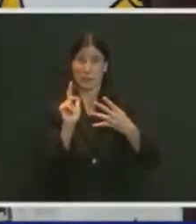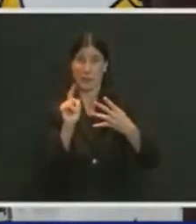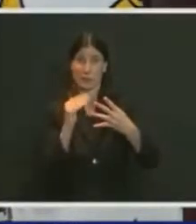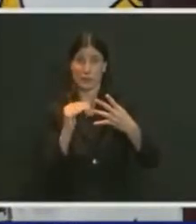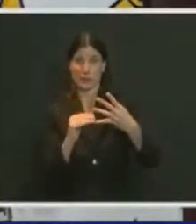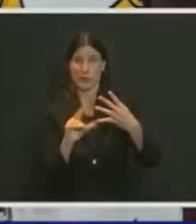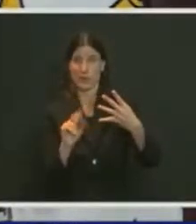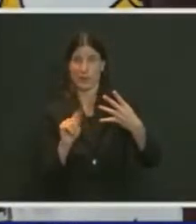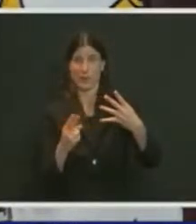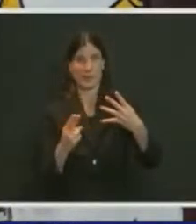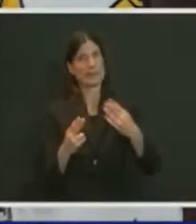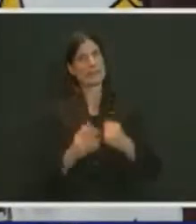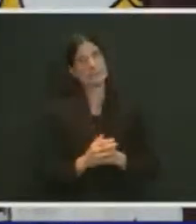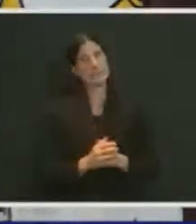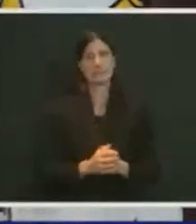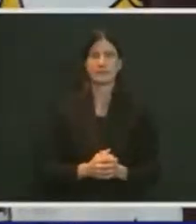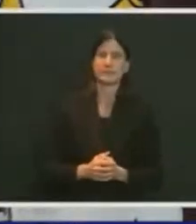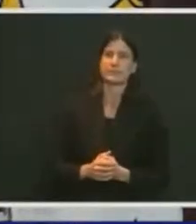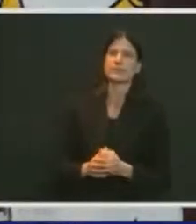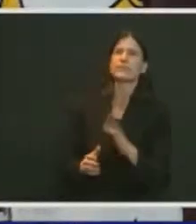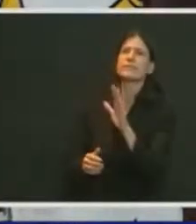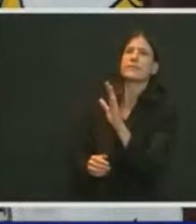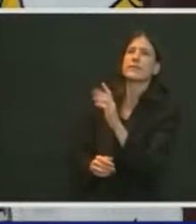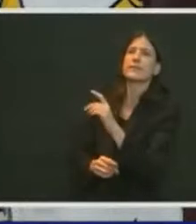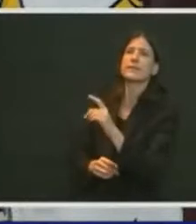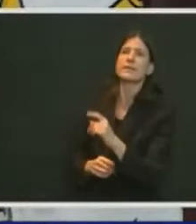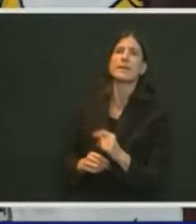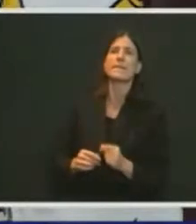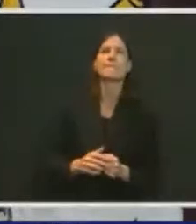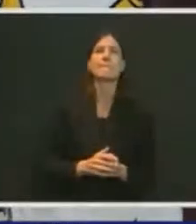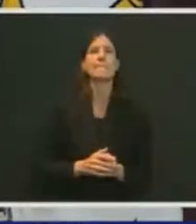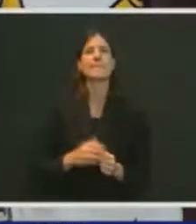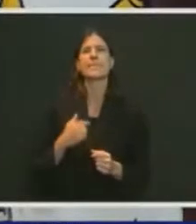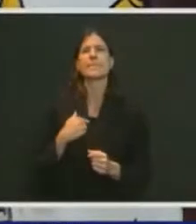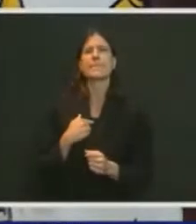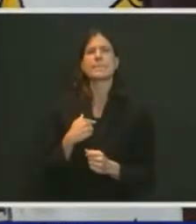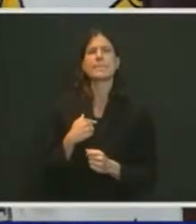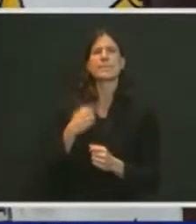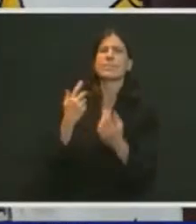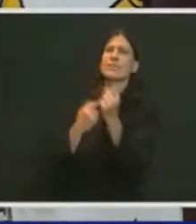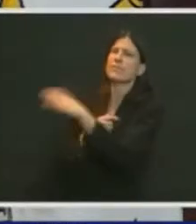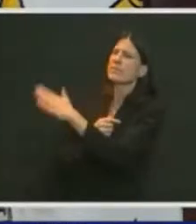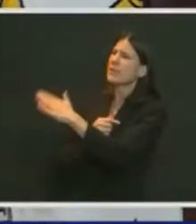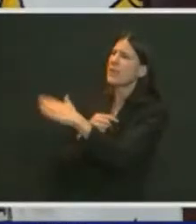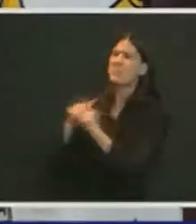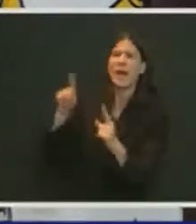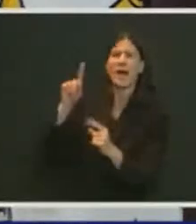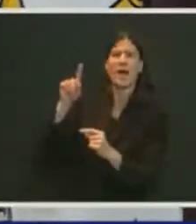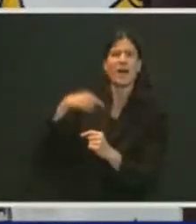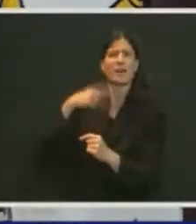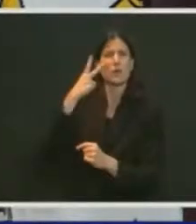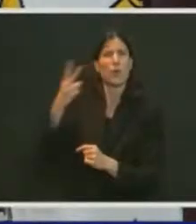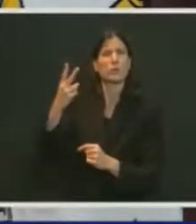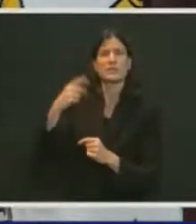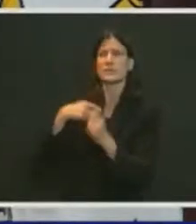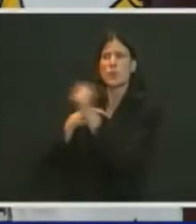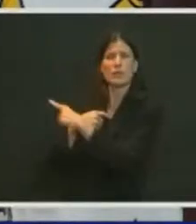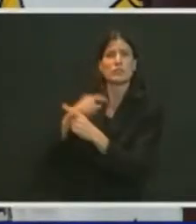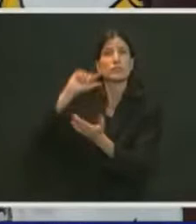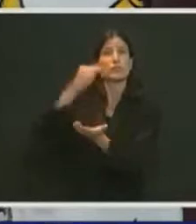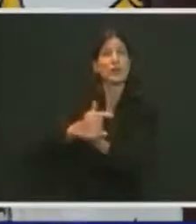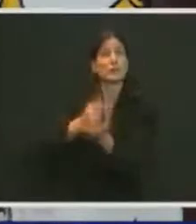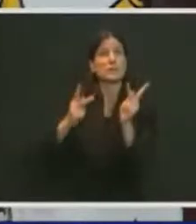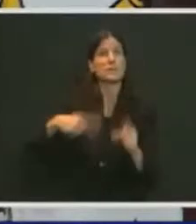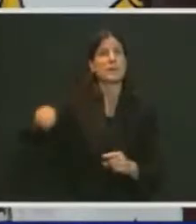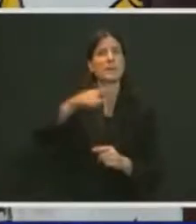we're getting a rising tide of complaints or concerns about graduation ceremonies and many obviously disappointed parents